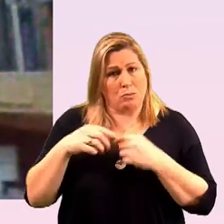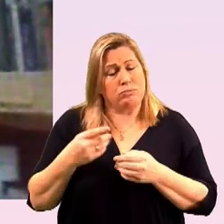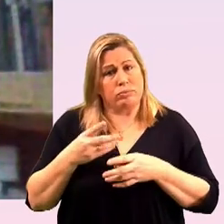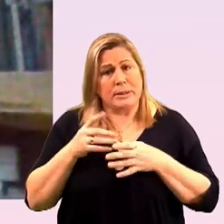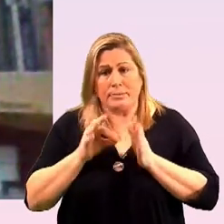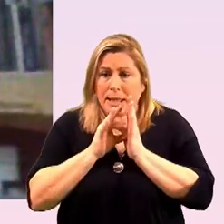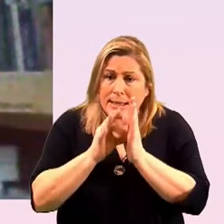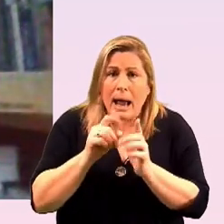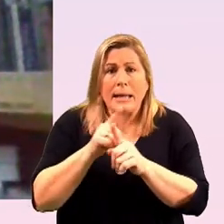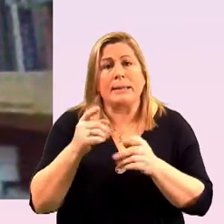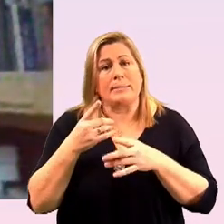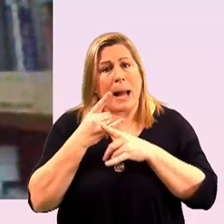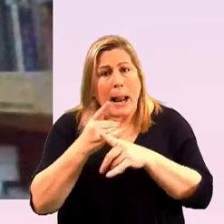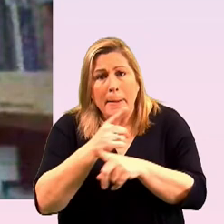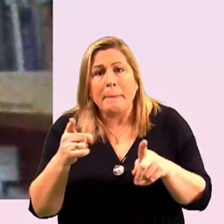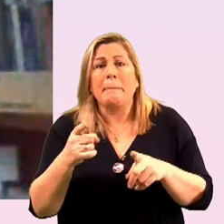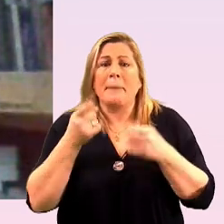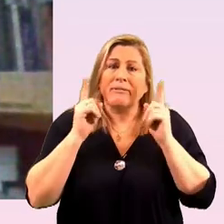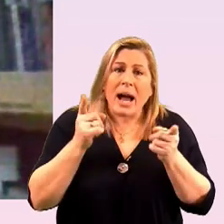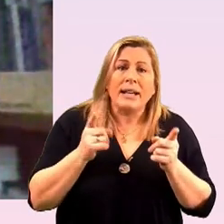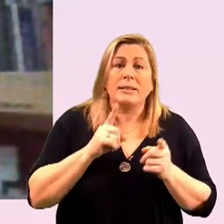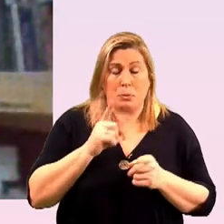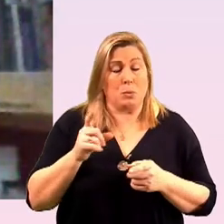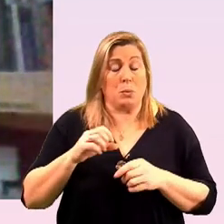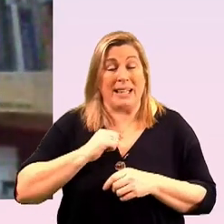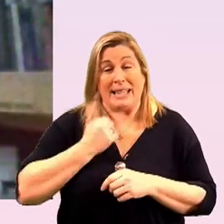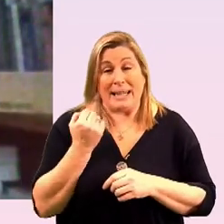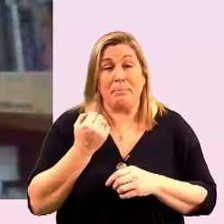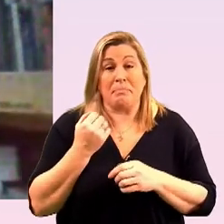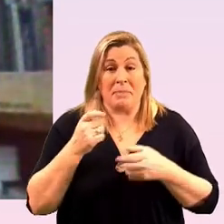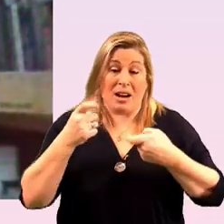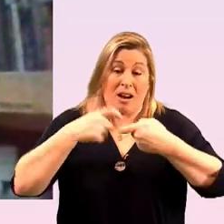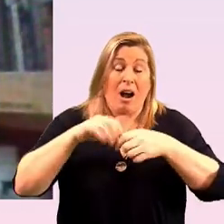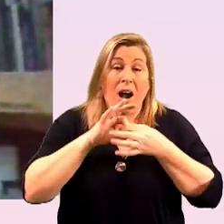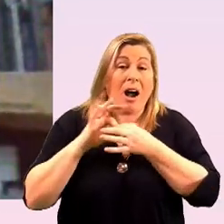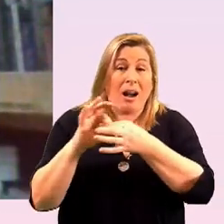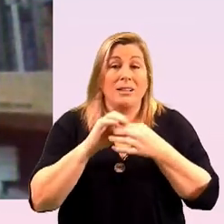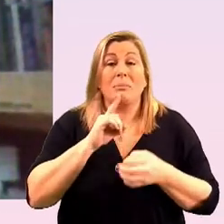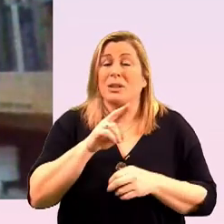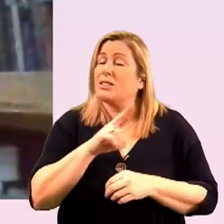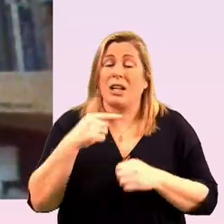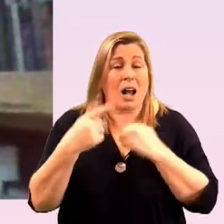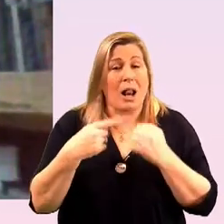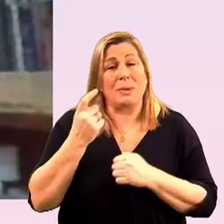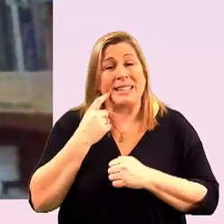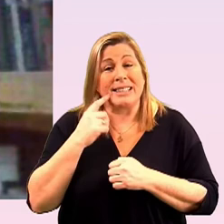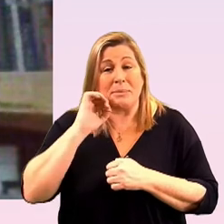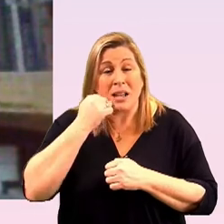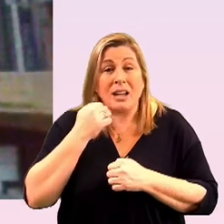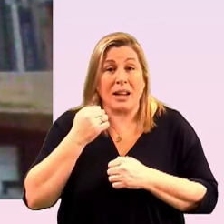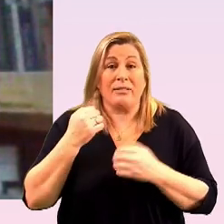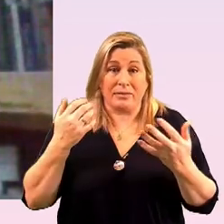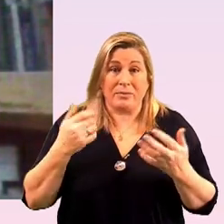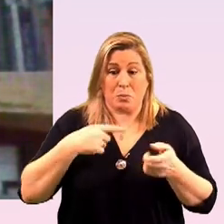and steer them. We do keep in touch. Now, it's not always easy given the nature of the organisation, because we're working remotely